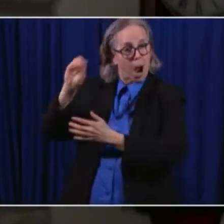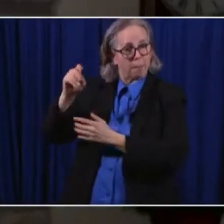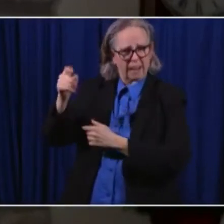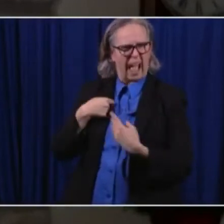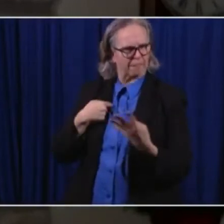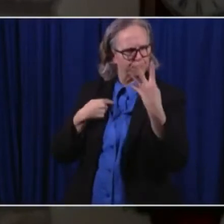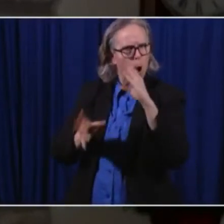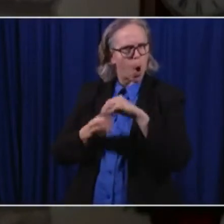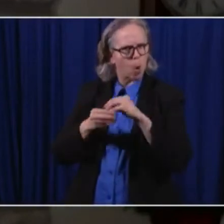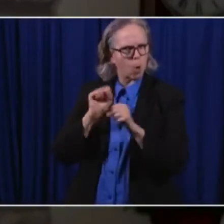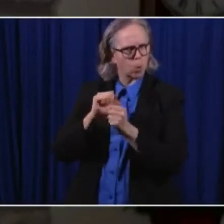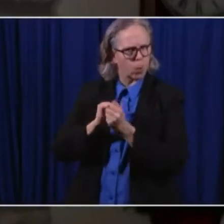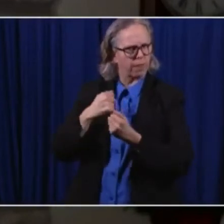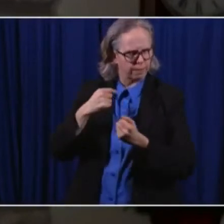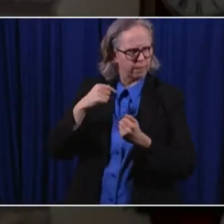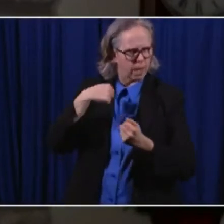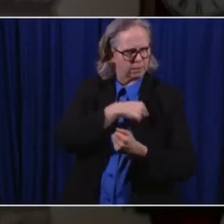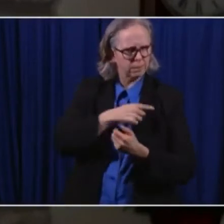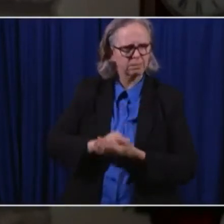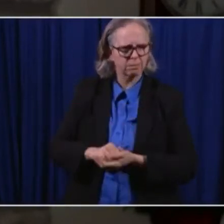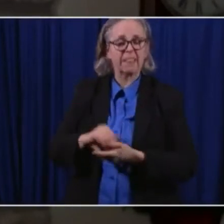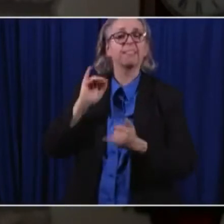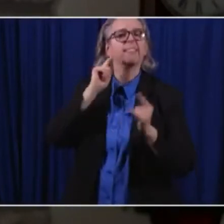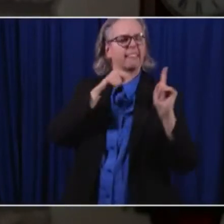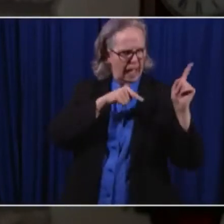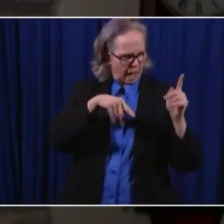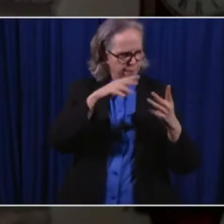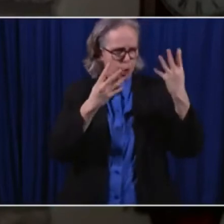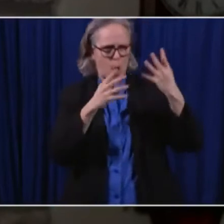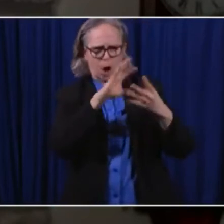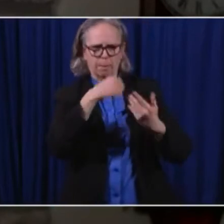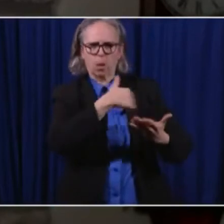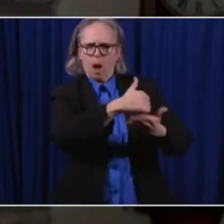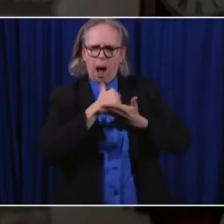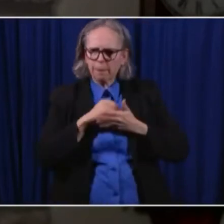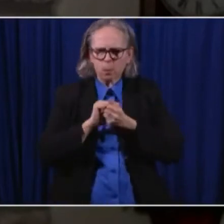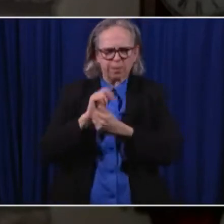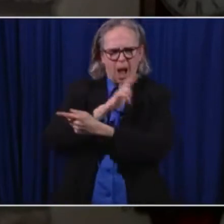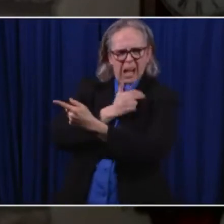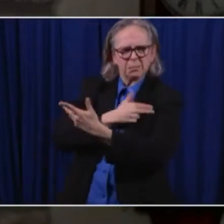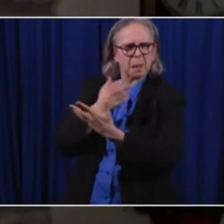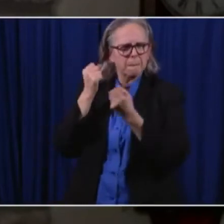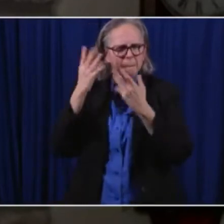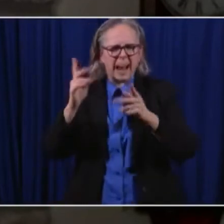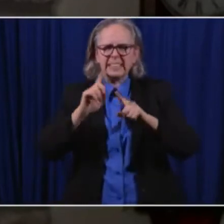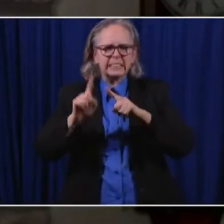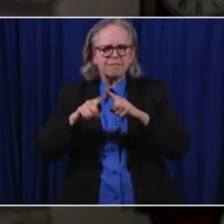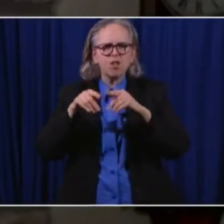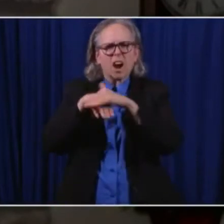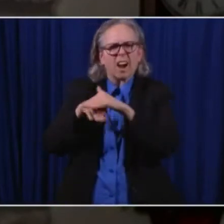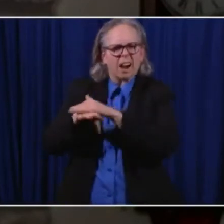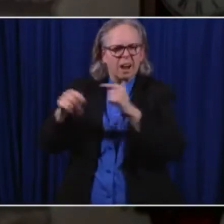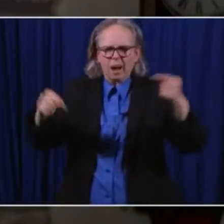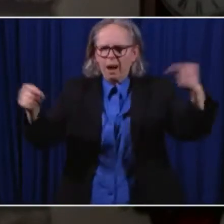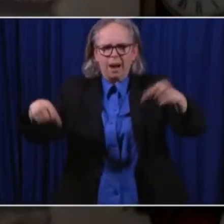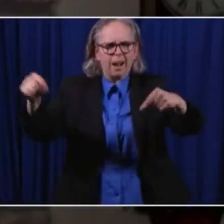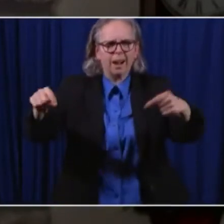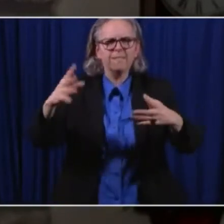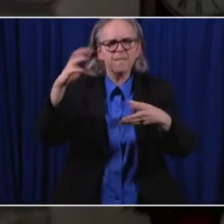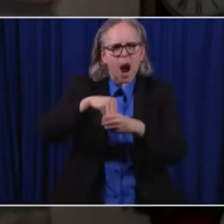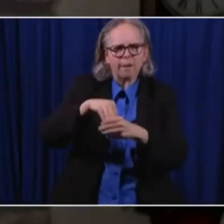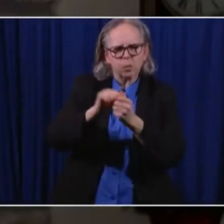the state of Ohio. We have our hospitals. So a lot of moving parts just within the state of Ohio. A lot of things going on.